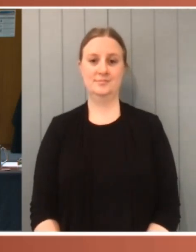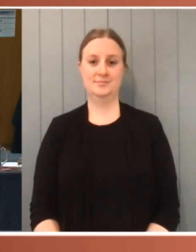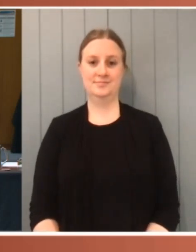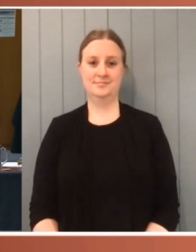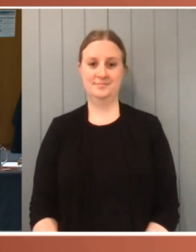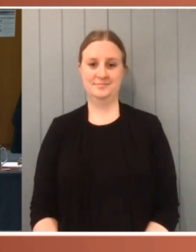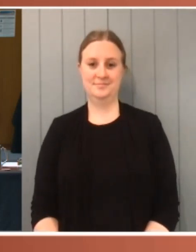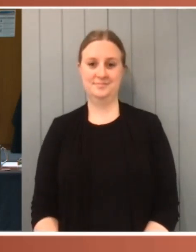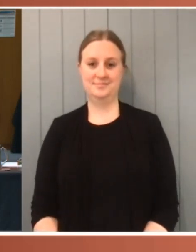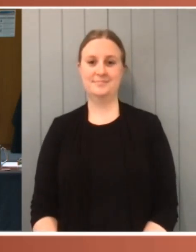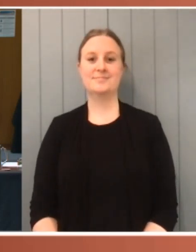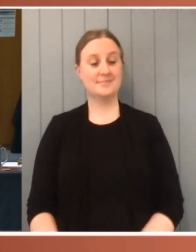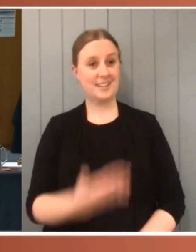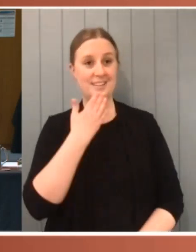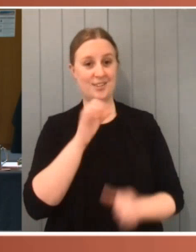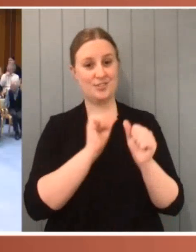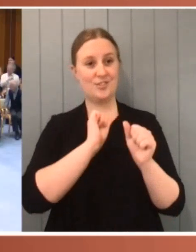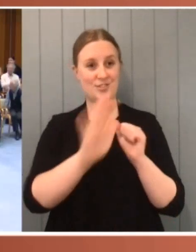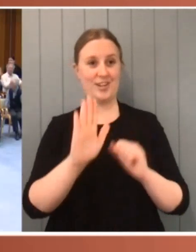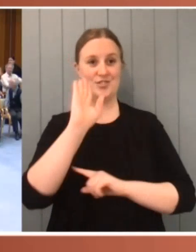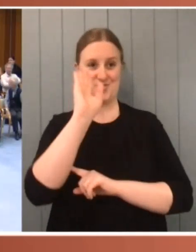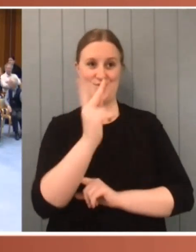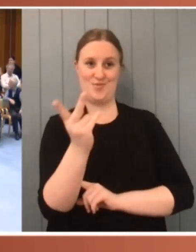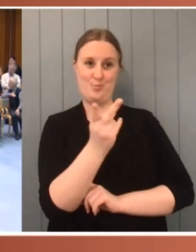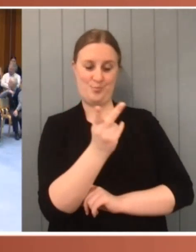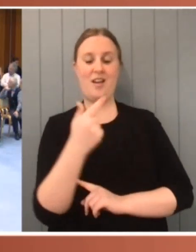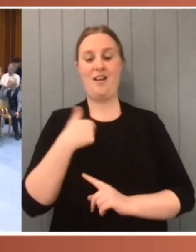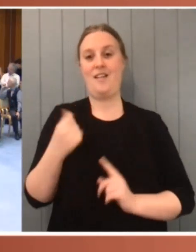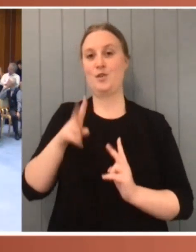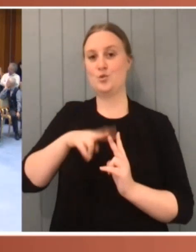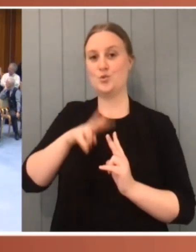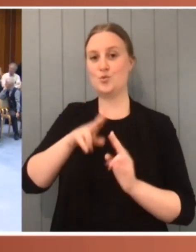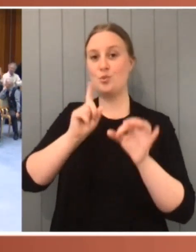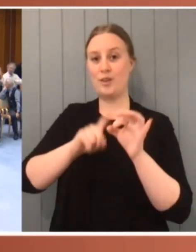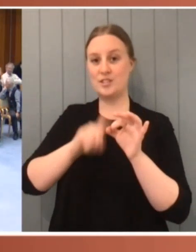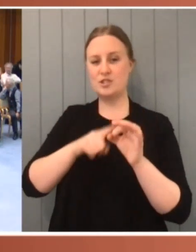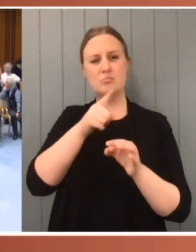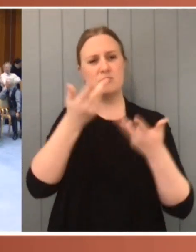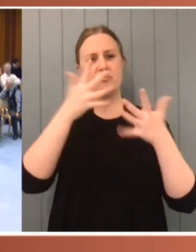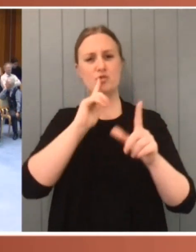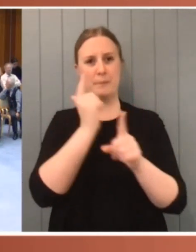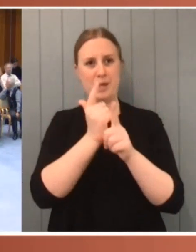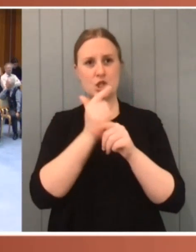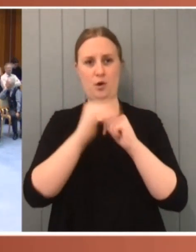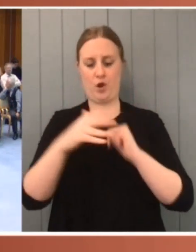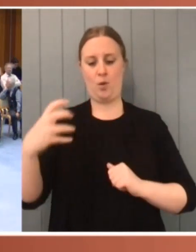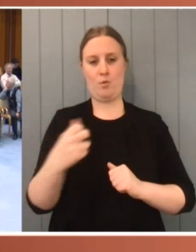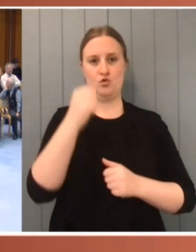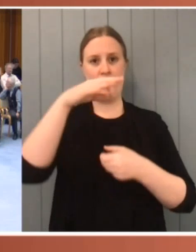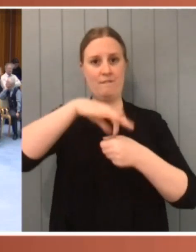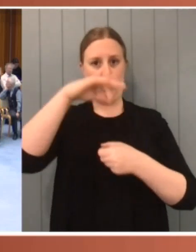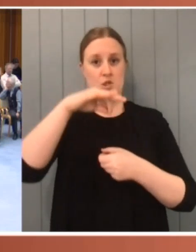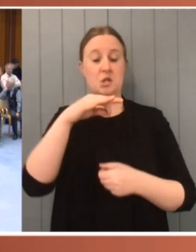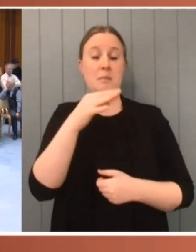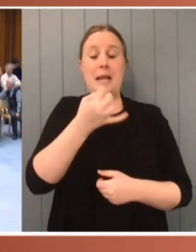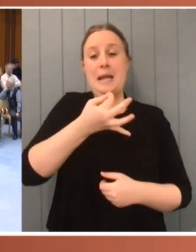Thank you for the great talk, professors. I have two questions. So you mentioned that the compulsory voting could be marginally beneficial for the